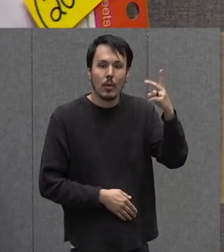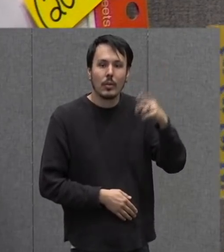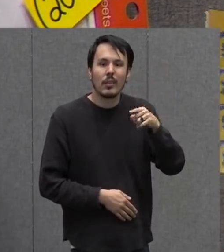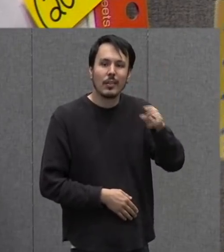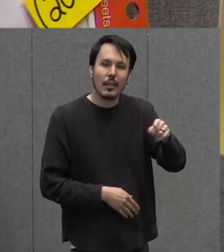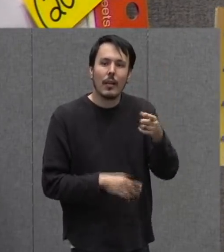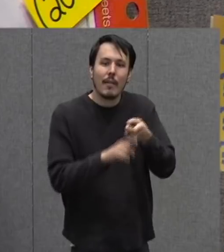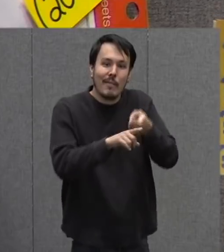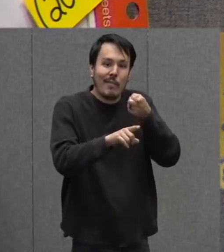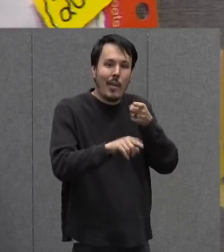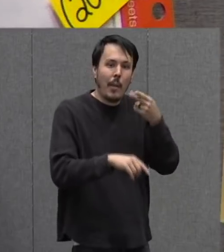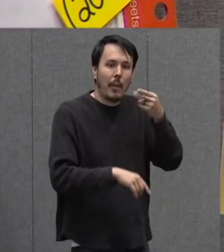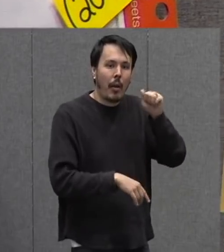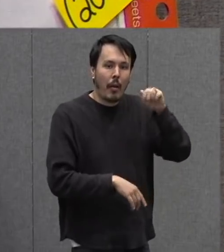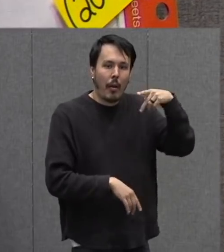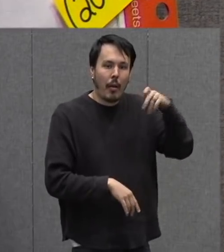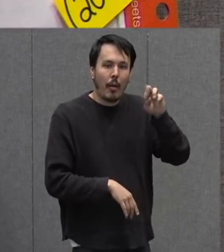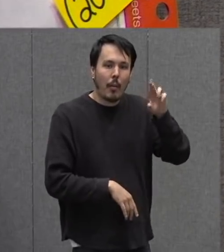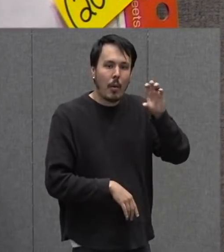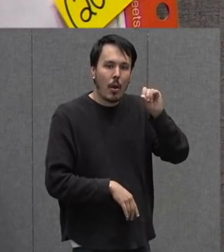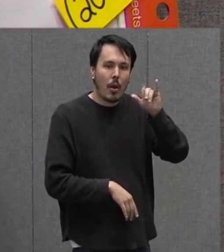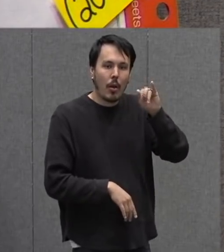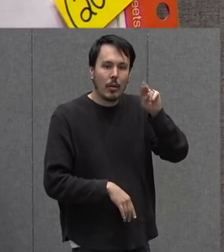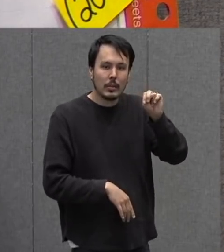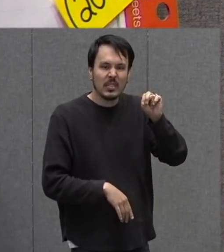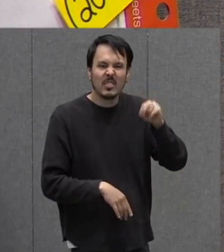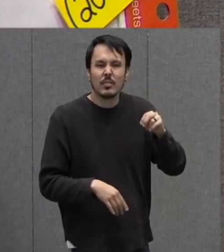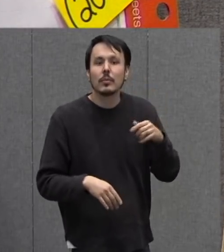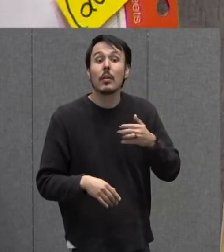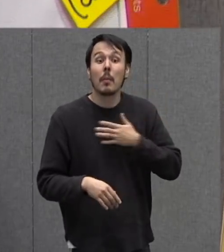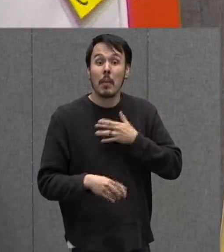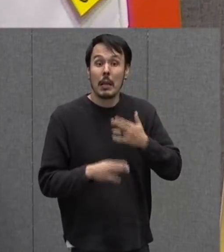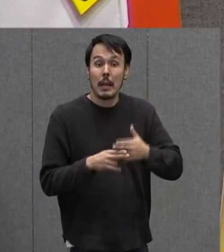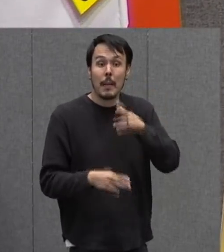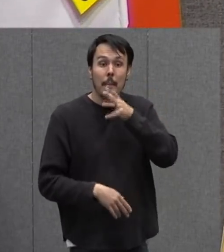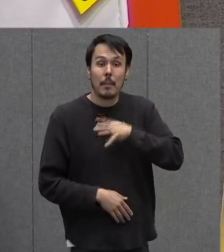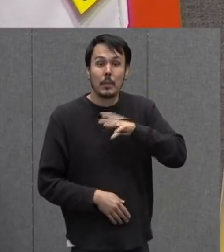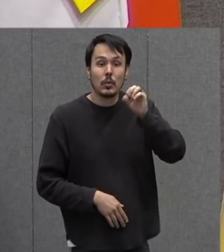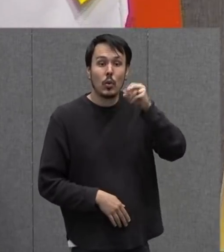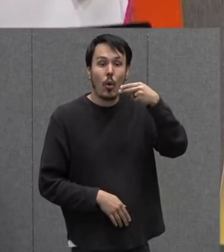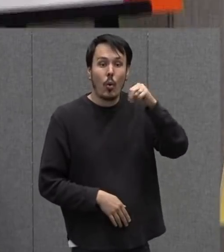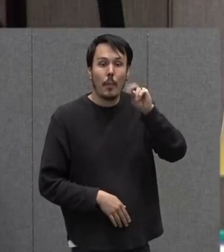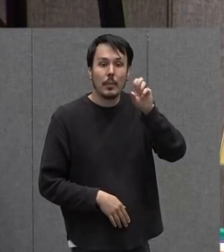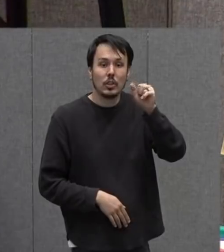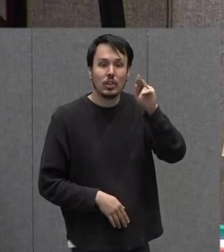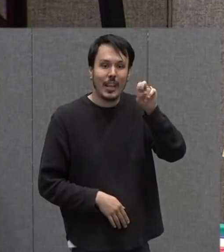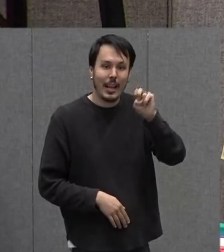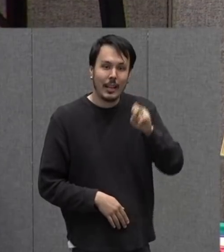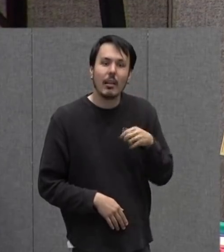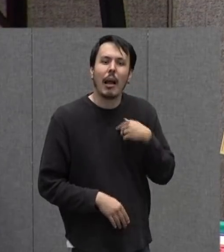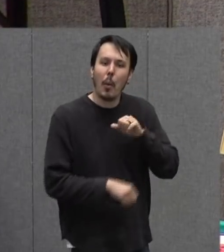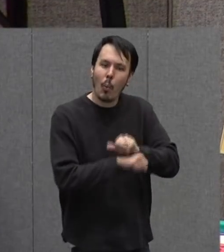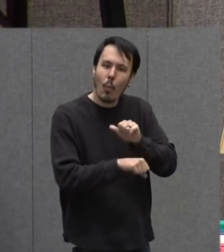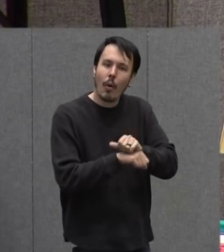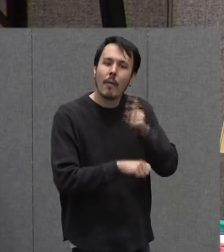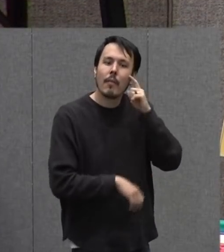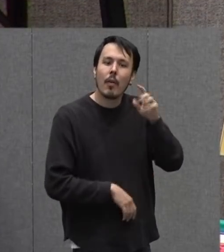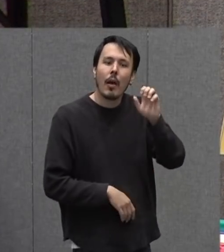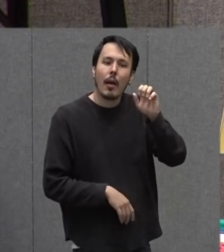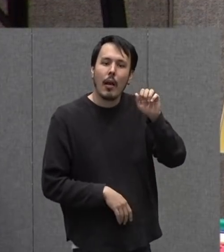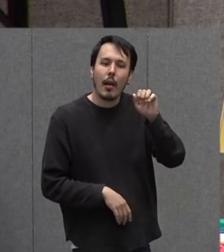HarperCollins Publishers. My name is Miss Obenshane, and I work for Albuquerque Public Schools, and I'm